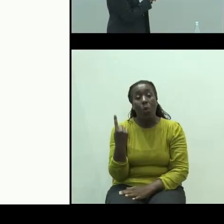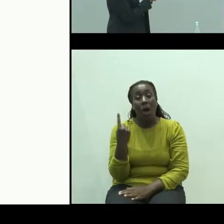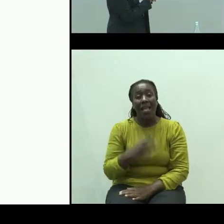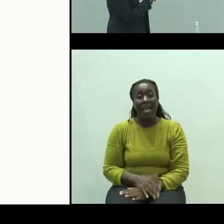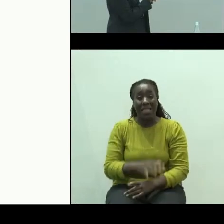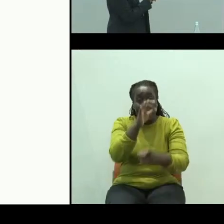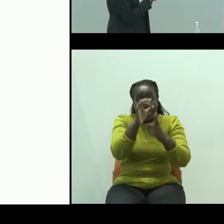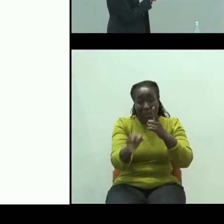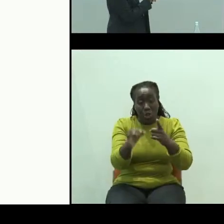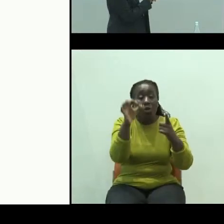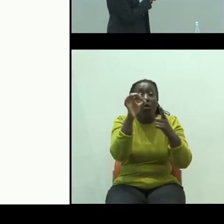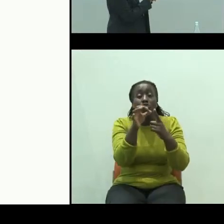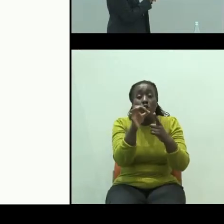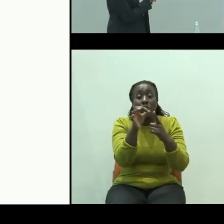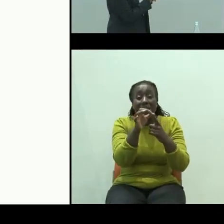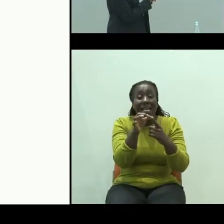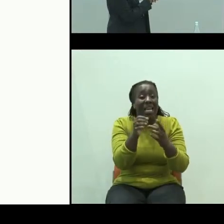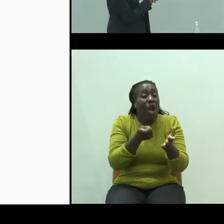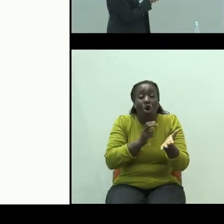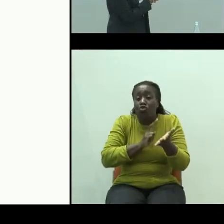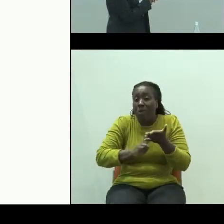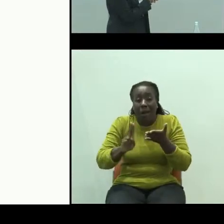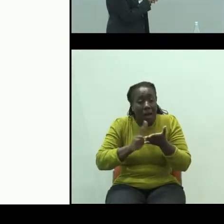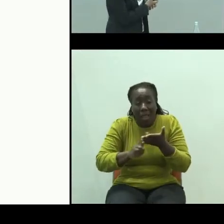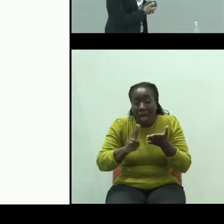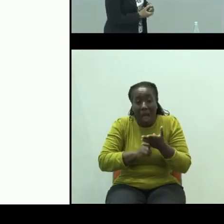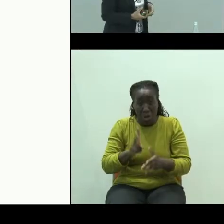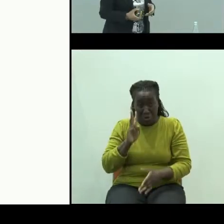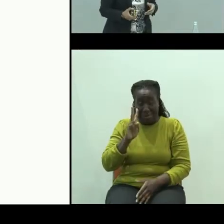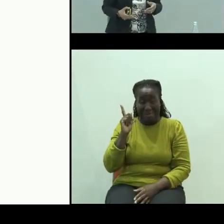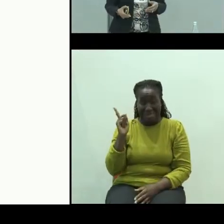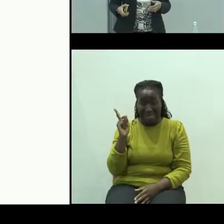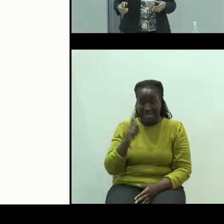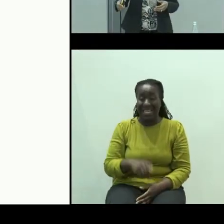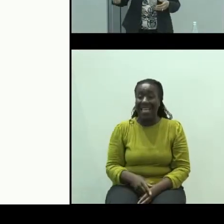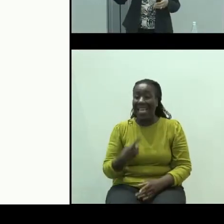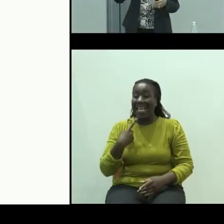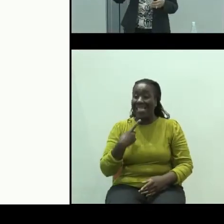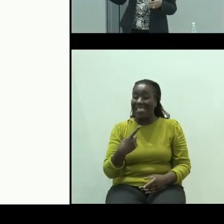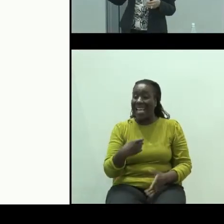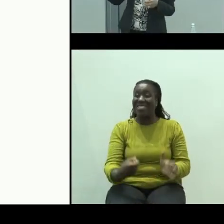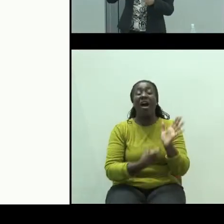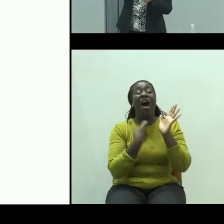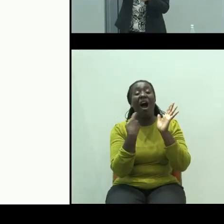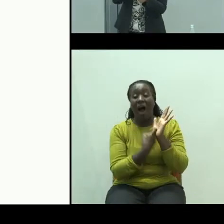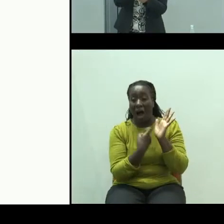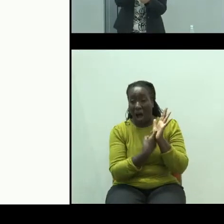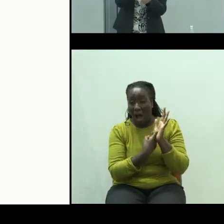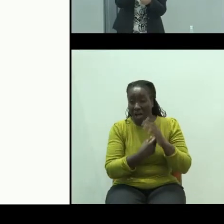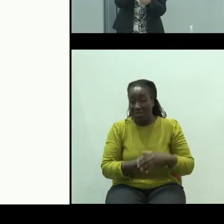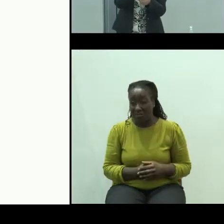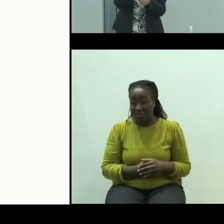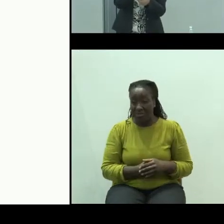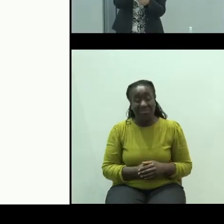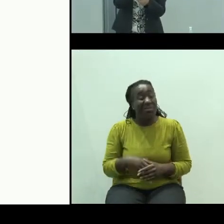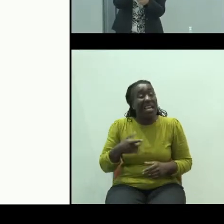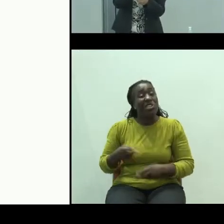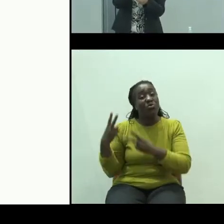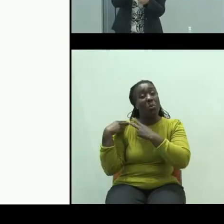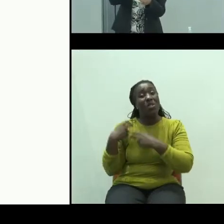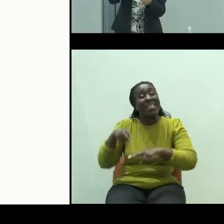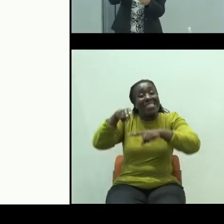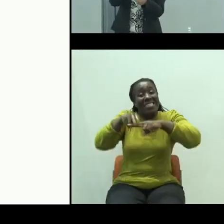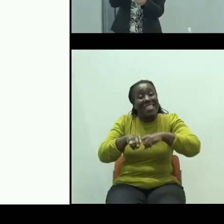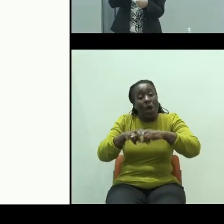a special protein, a regulatory protein. You can see it here as ISA-R, whose job it is to sit on DNA. And